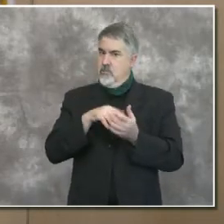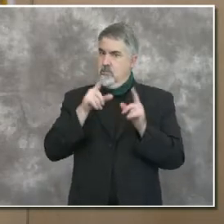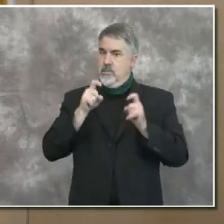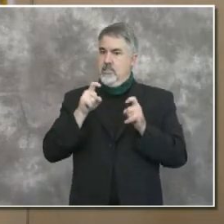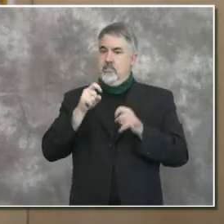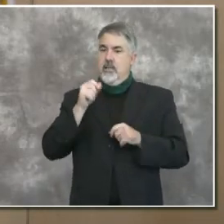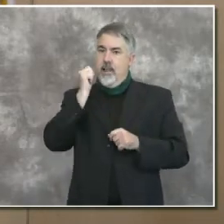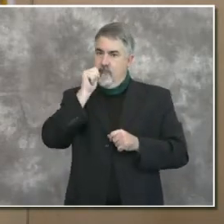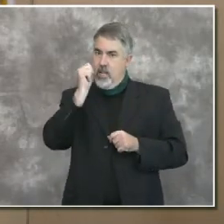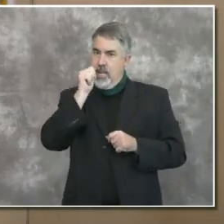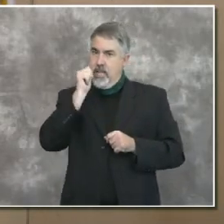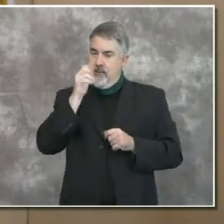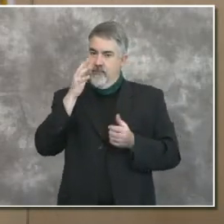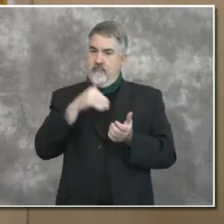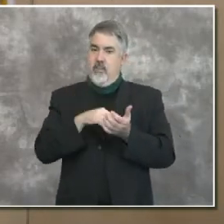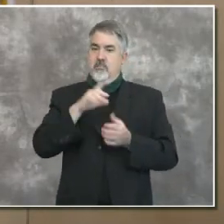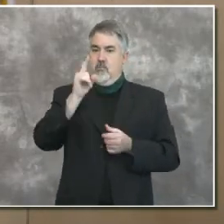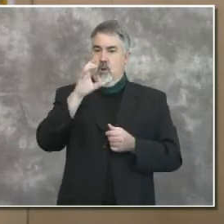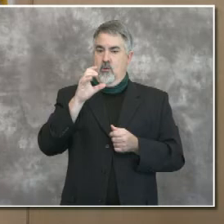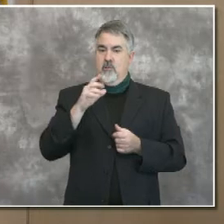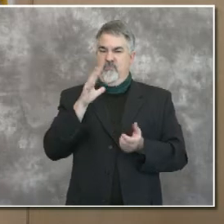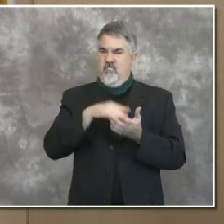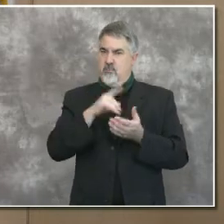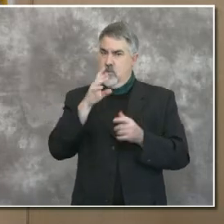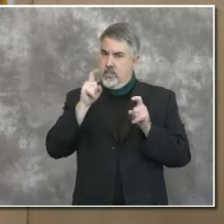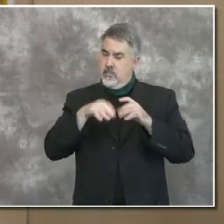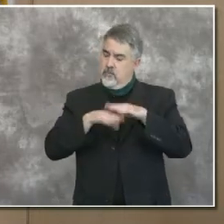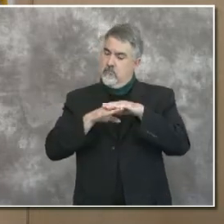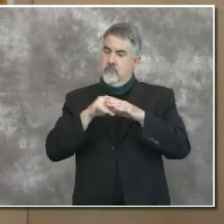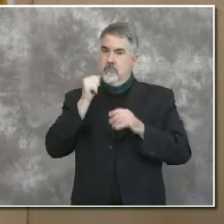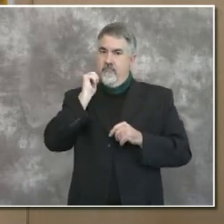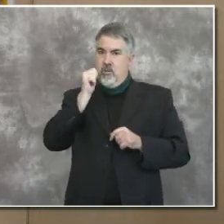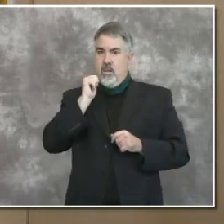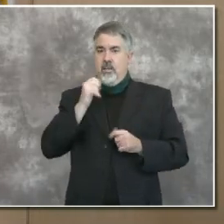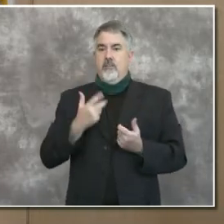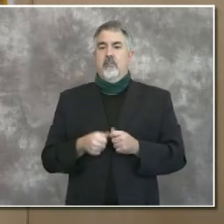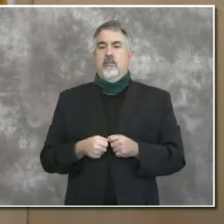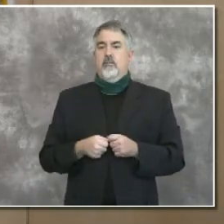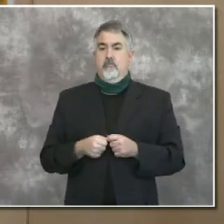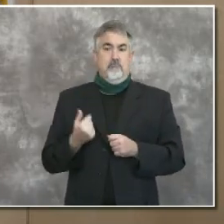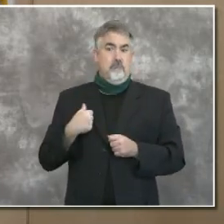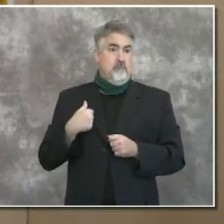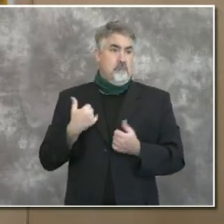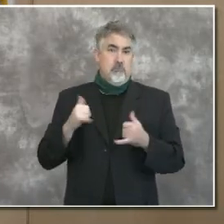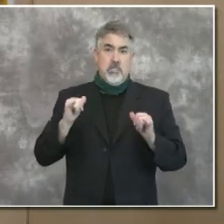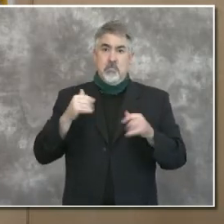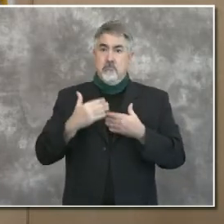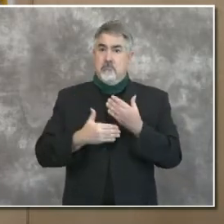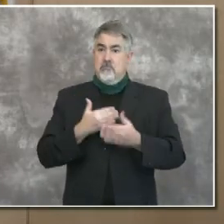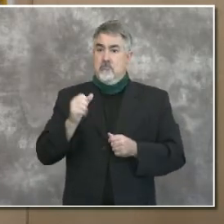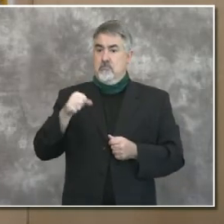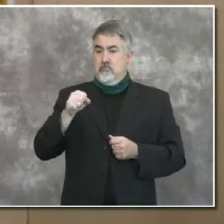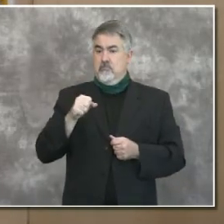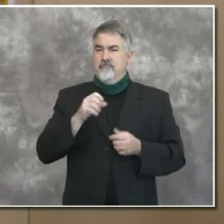daily that has been identified. And we are doing that with the help of our local partners. Thank you.